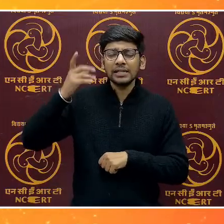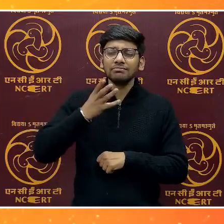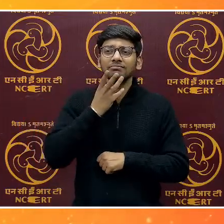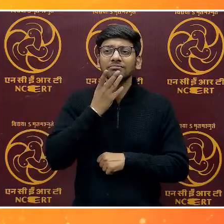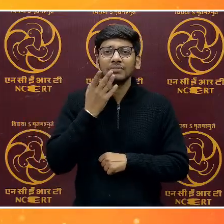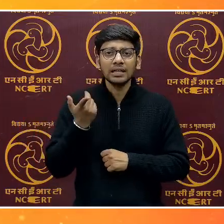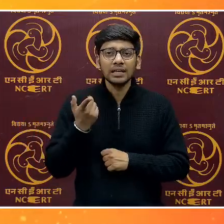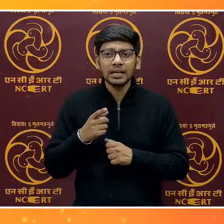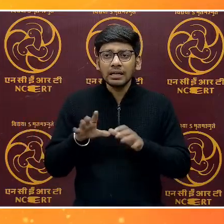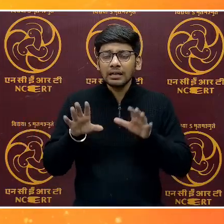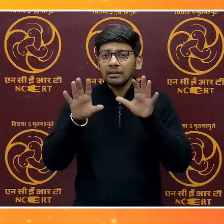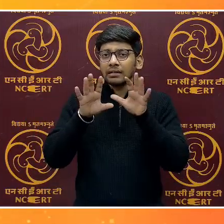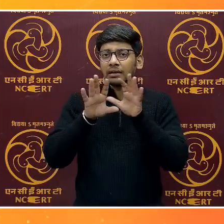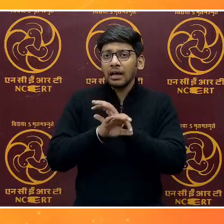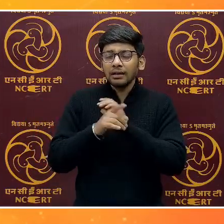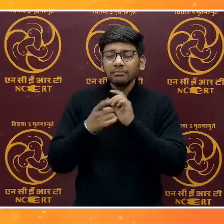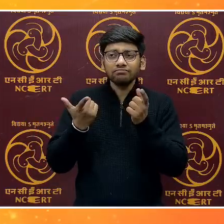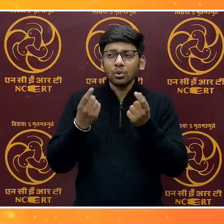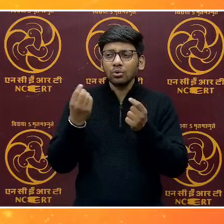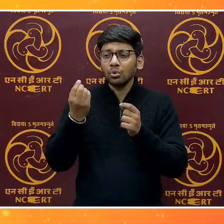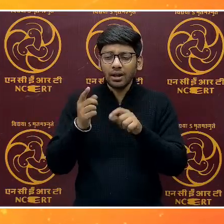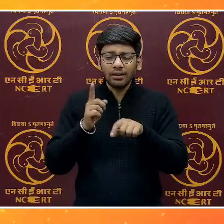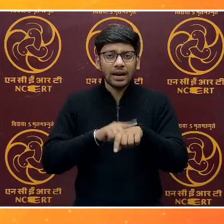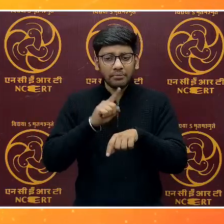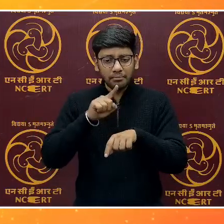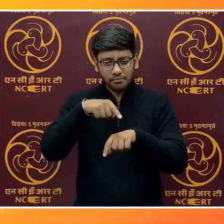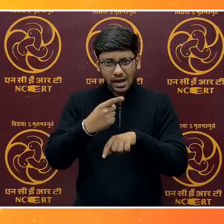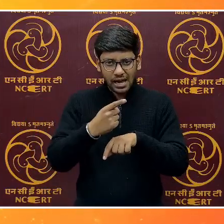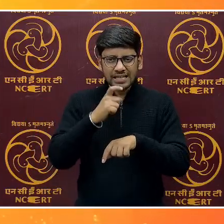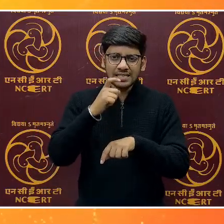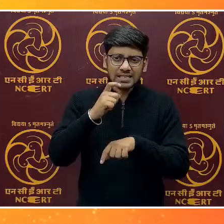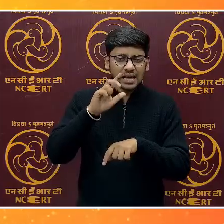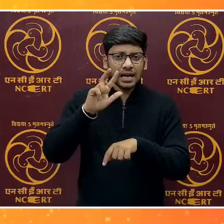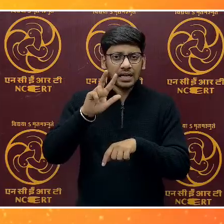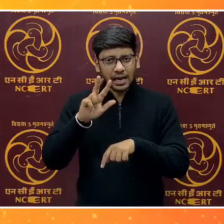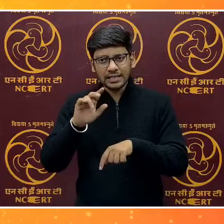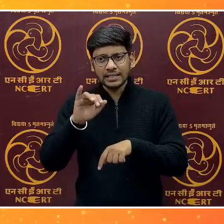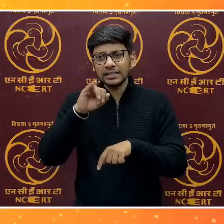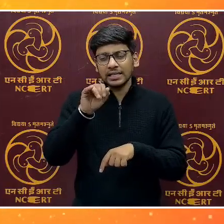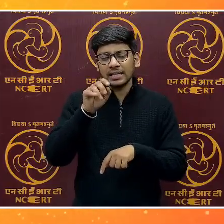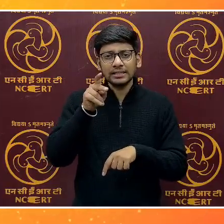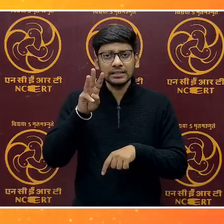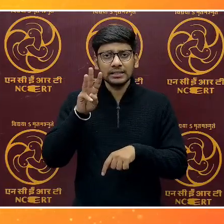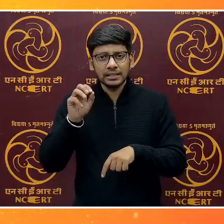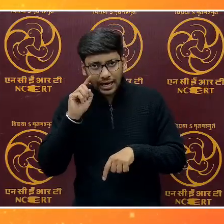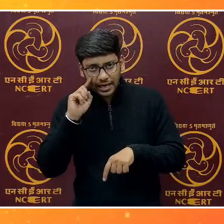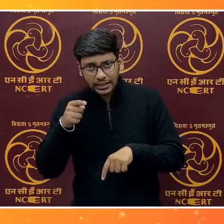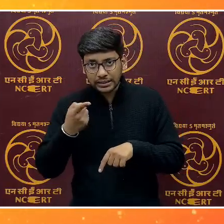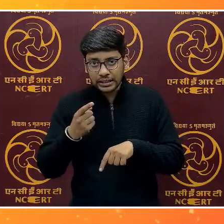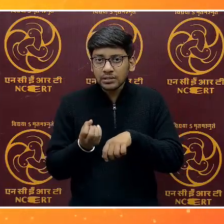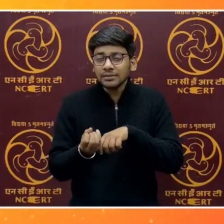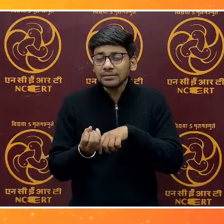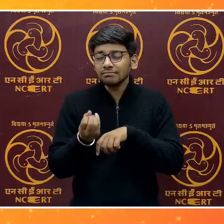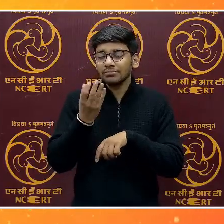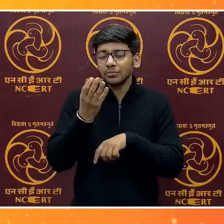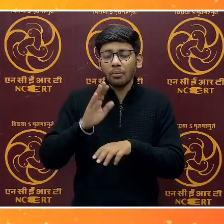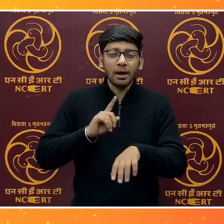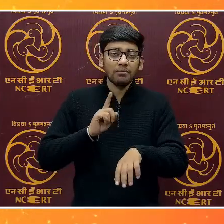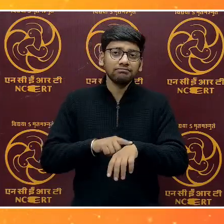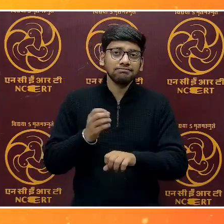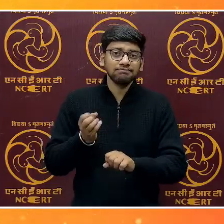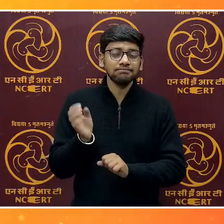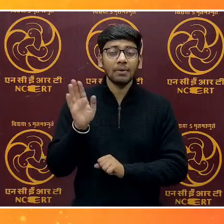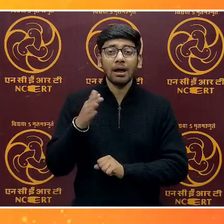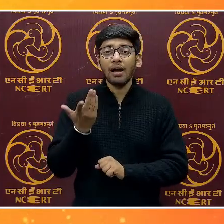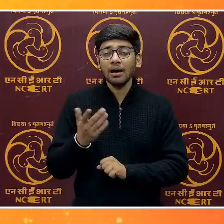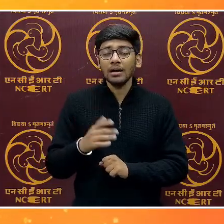the darkness remains pretty late, till pretty late, and the sun rises around 6:30. So do catch up this rising sun. It looks amazing.